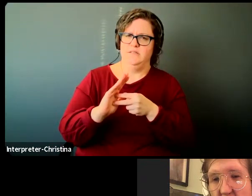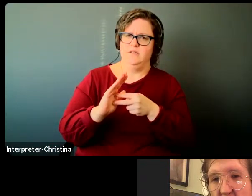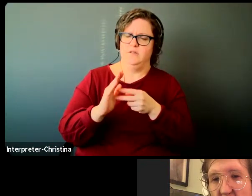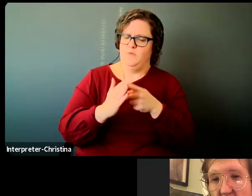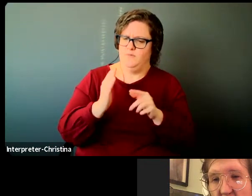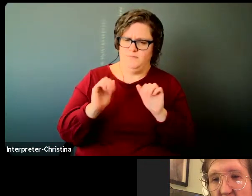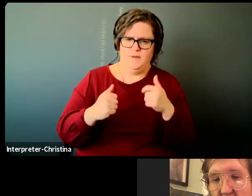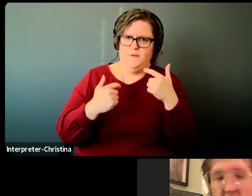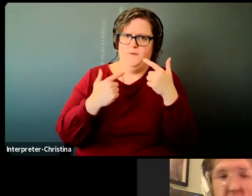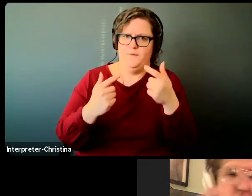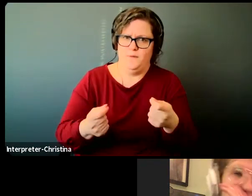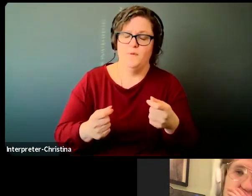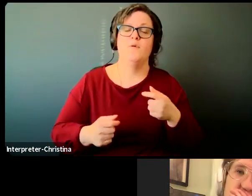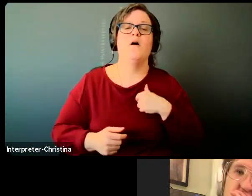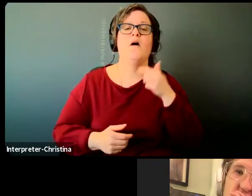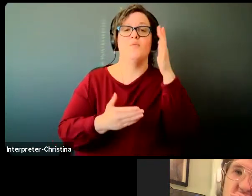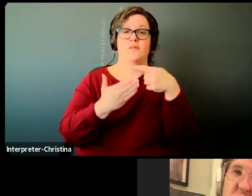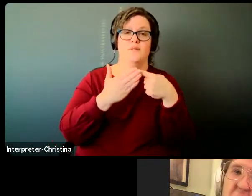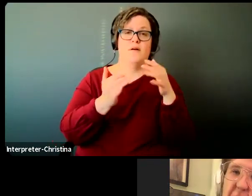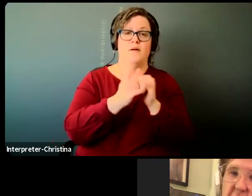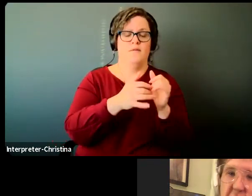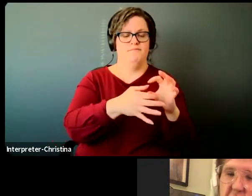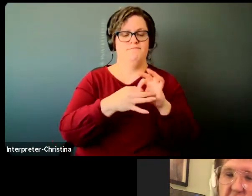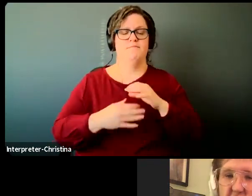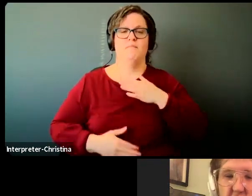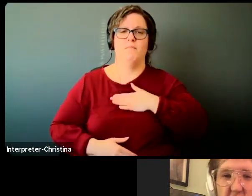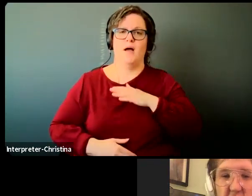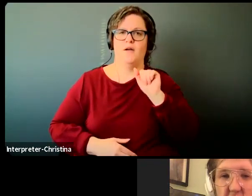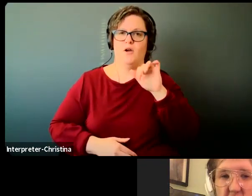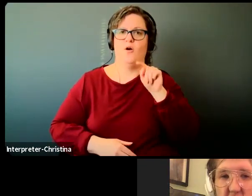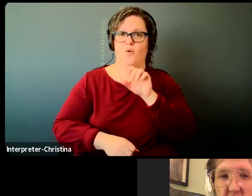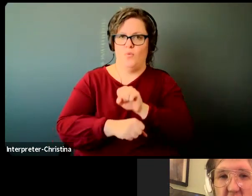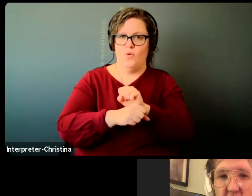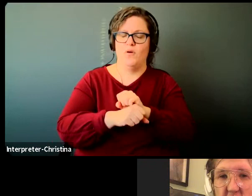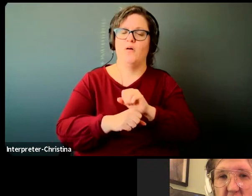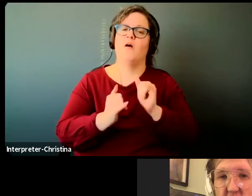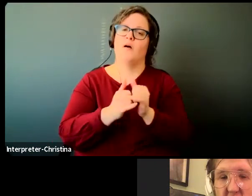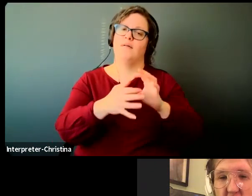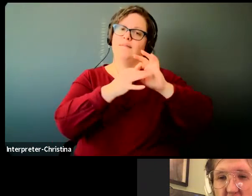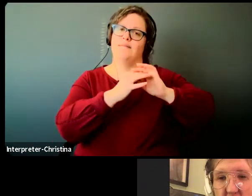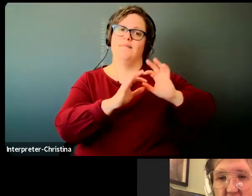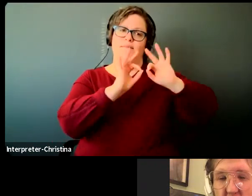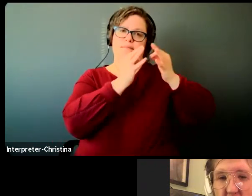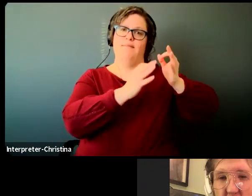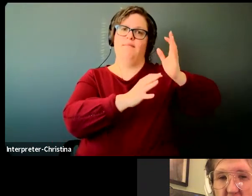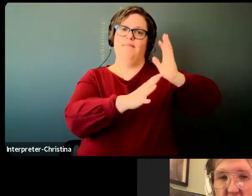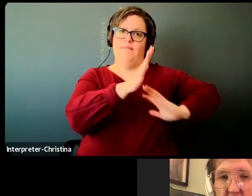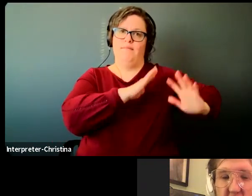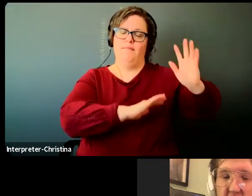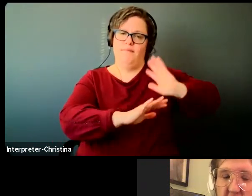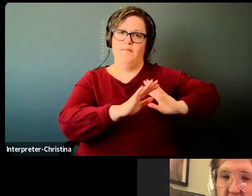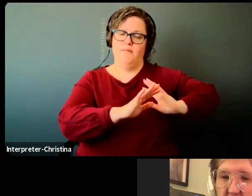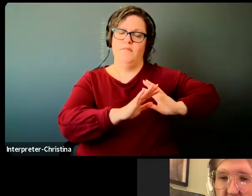how it relates to my artwork within the history of Mauritius and my ancestries, but that does not,